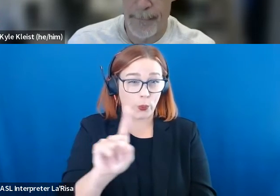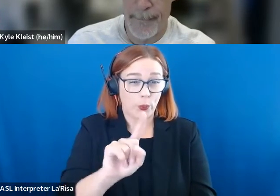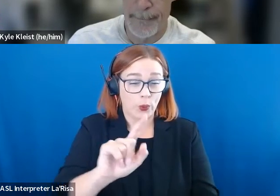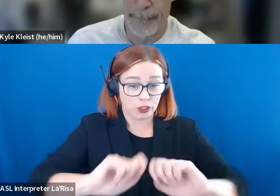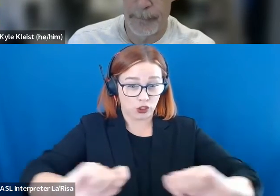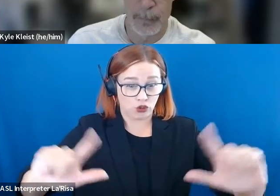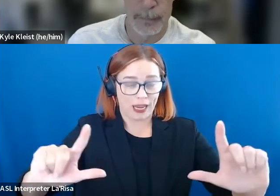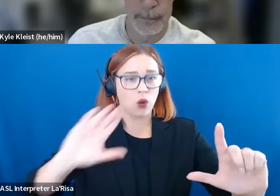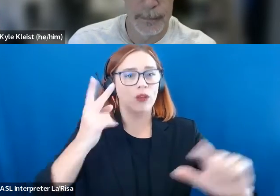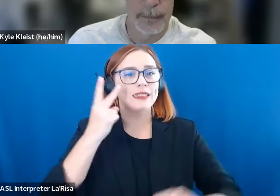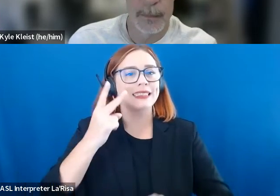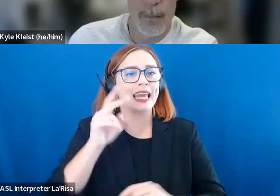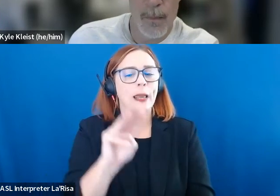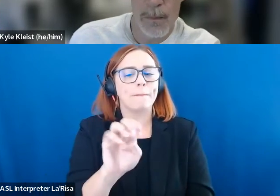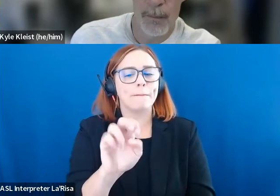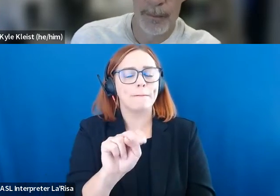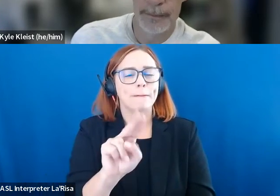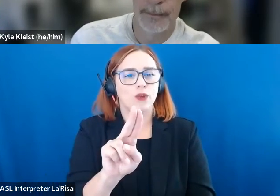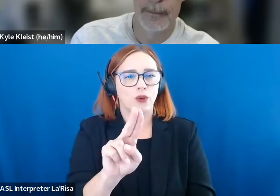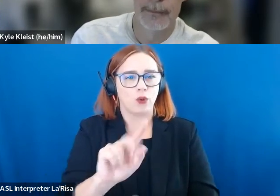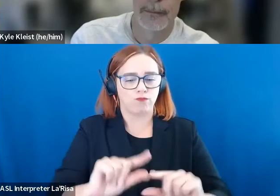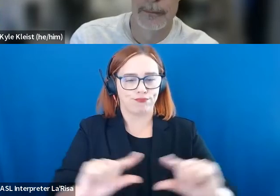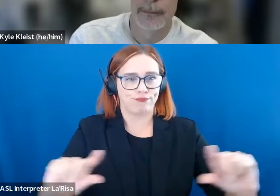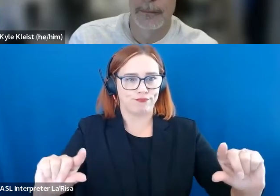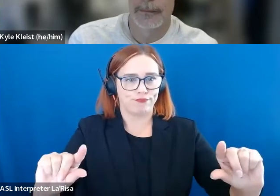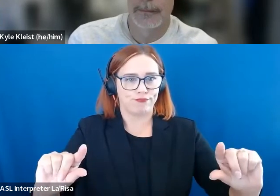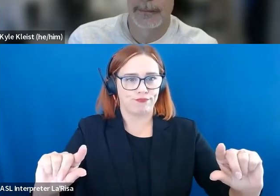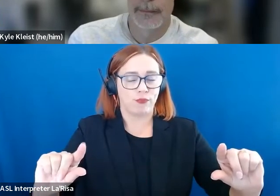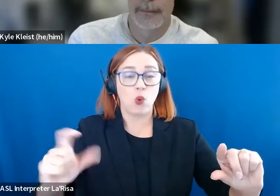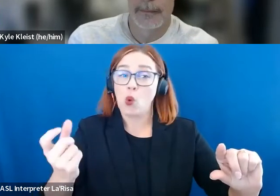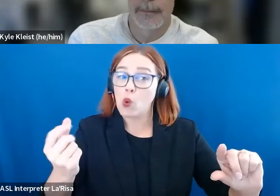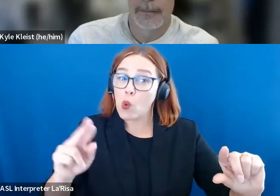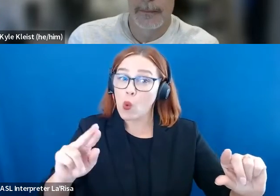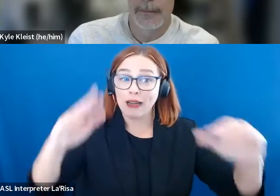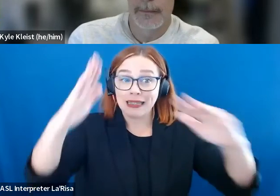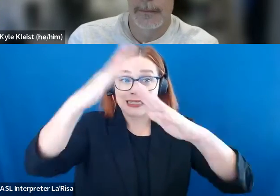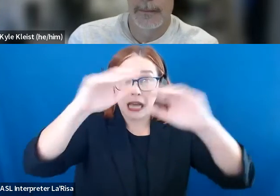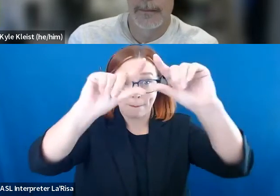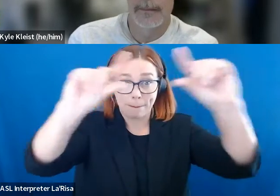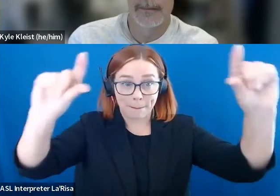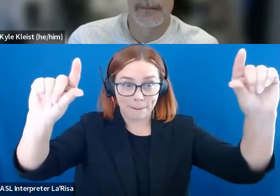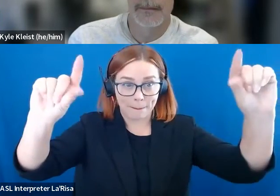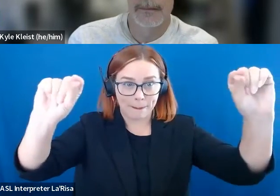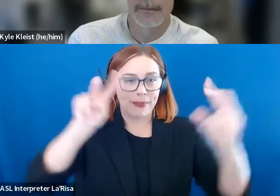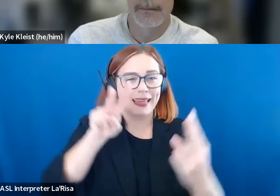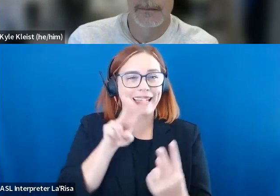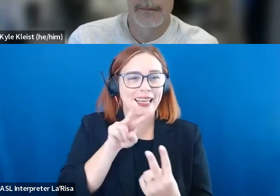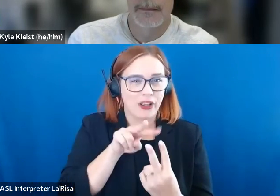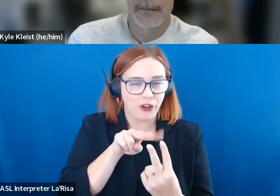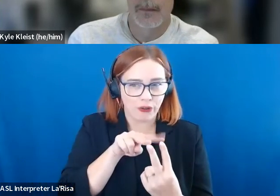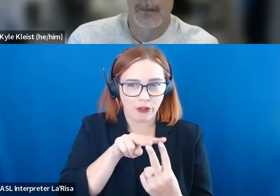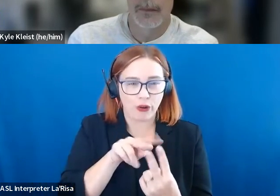you are on, you can find that menu bar at the top or at the bottom of the screen, and that is where you will find the